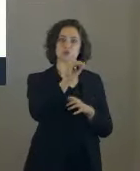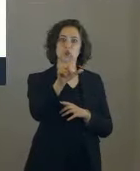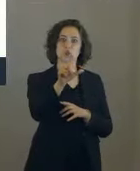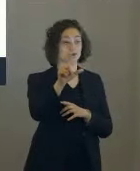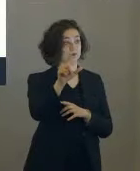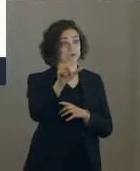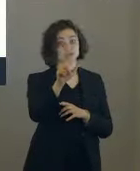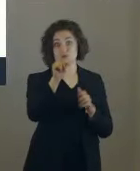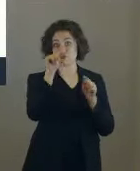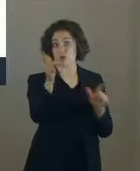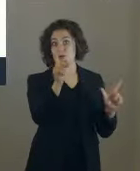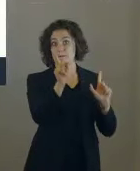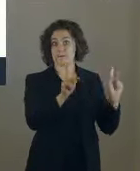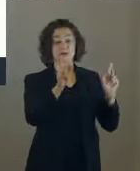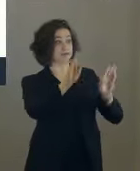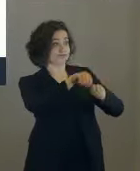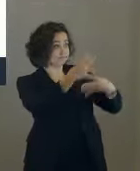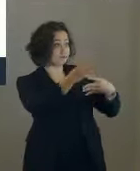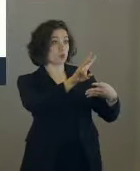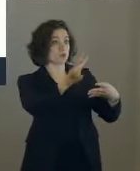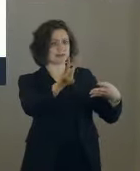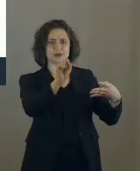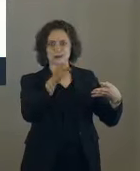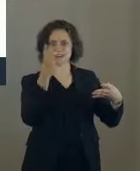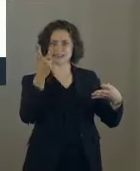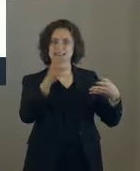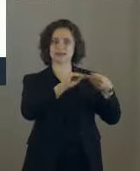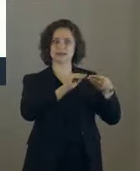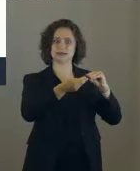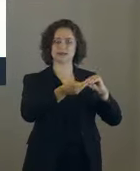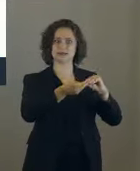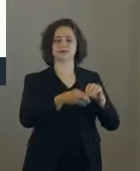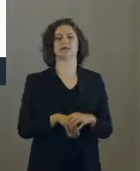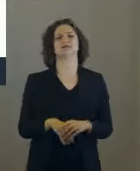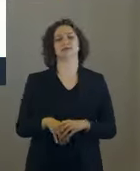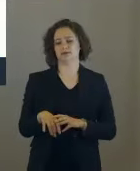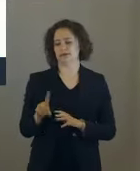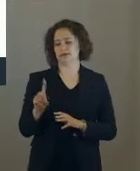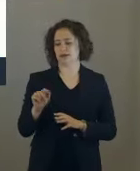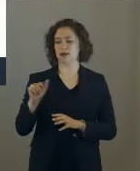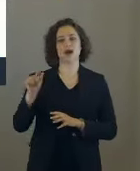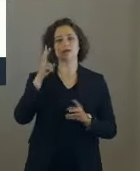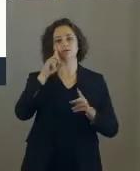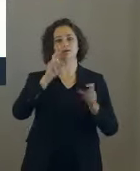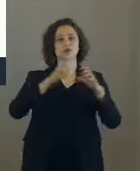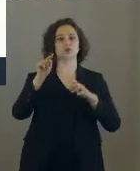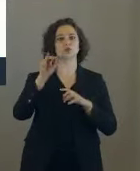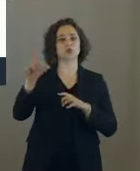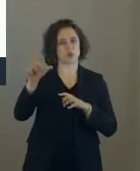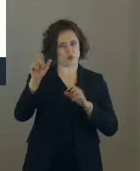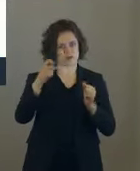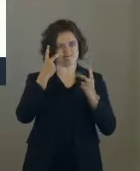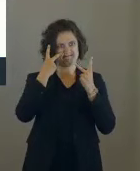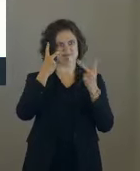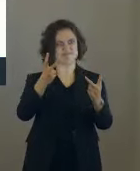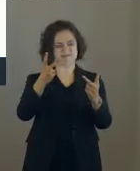For anybody who comes to our website, you will be able to view these statistics. The data visualization tool will provide individuals access to view